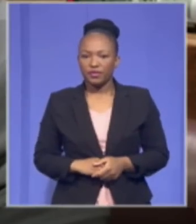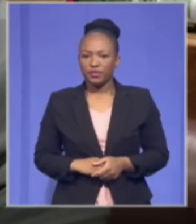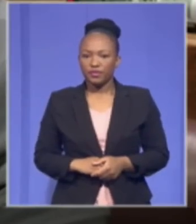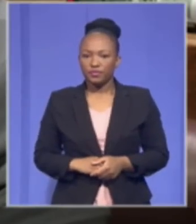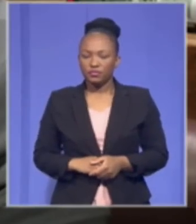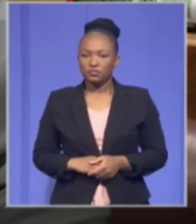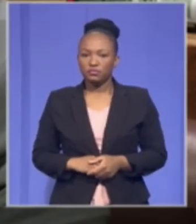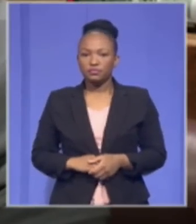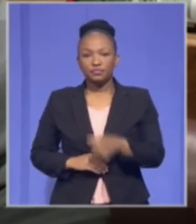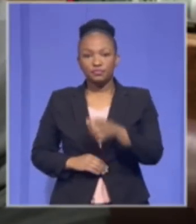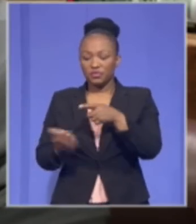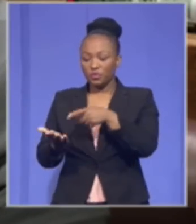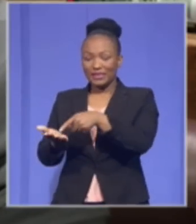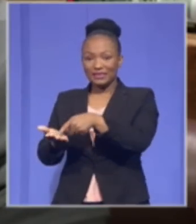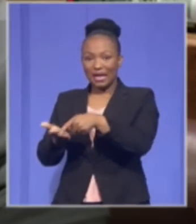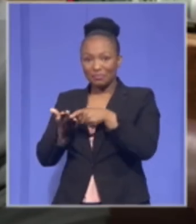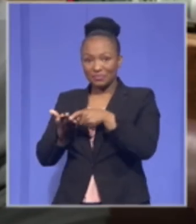your debt level.